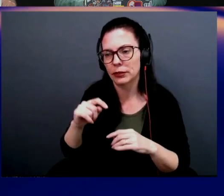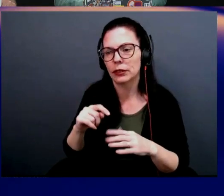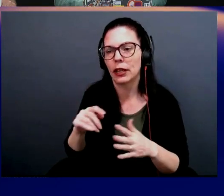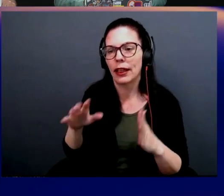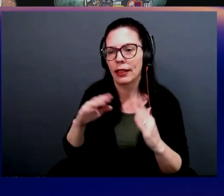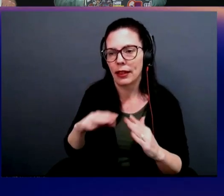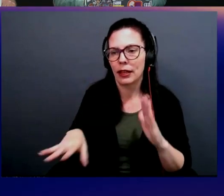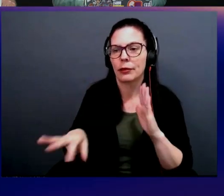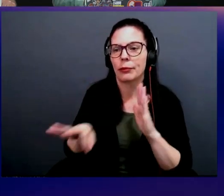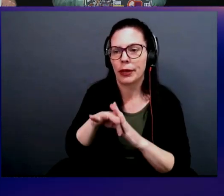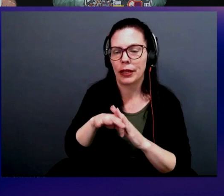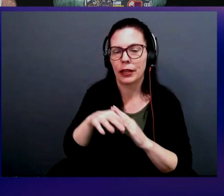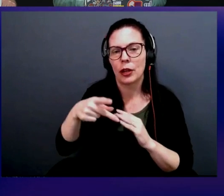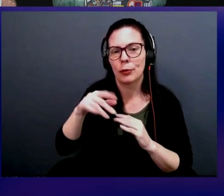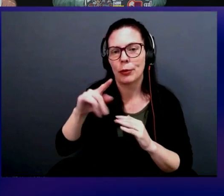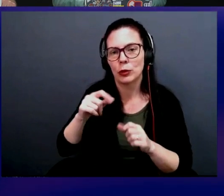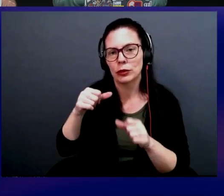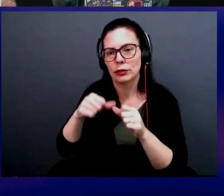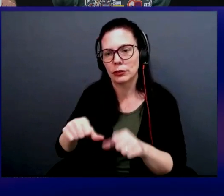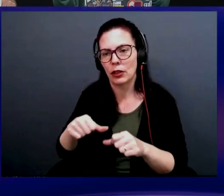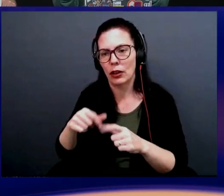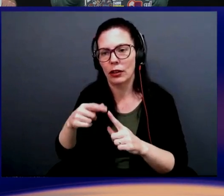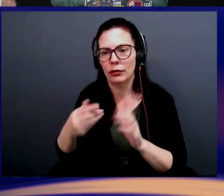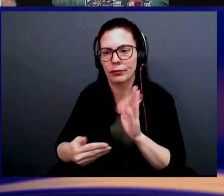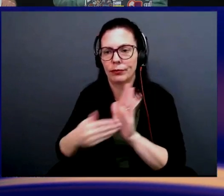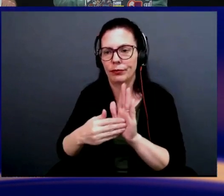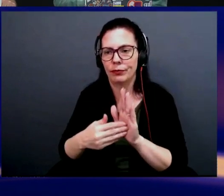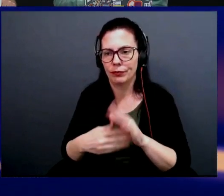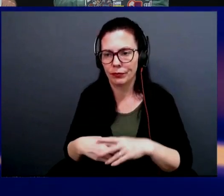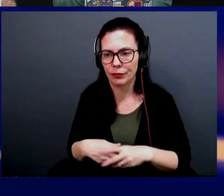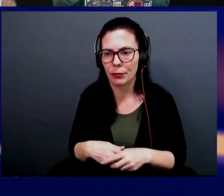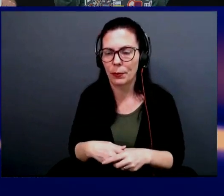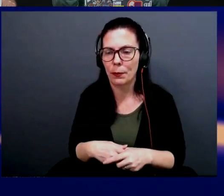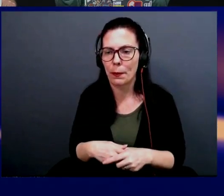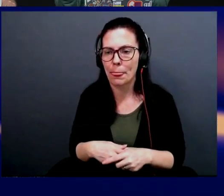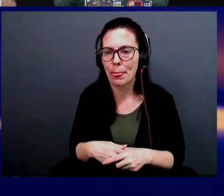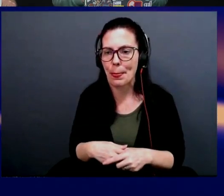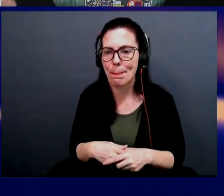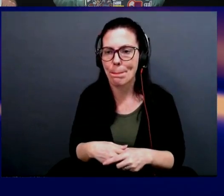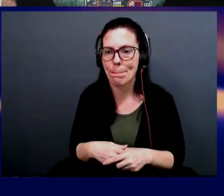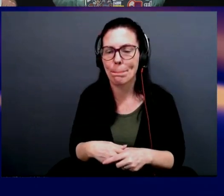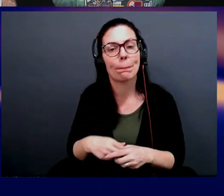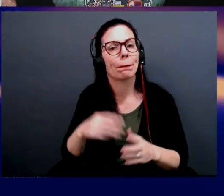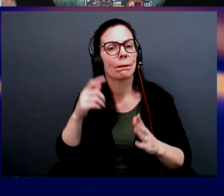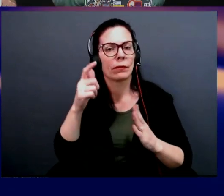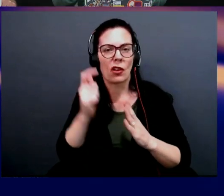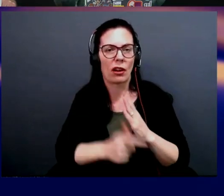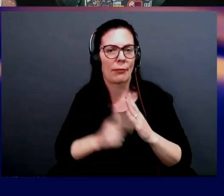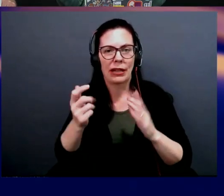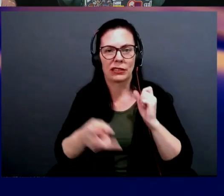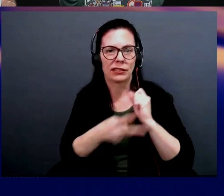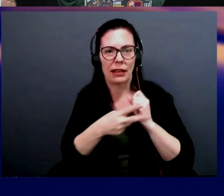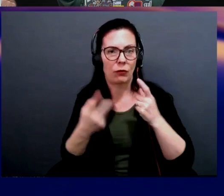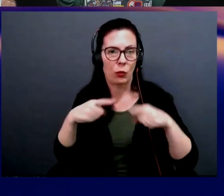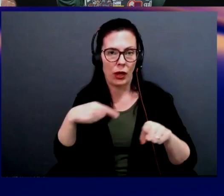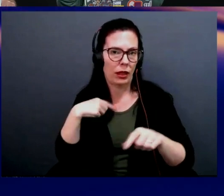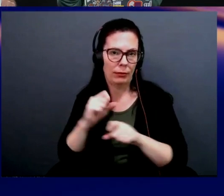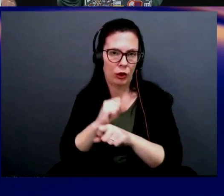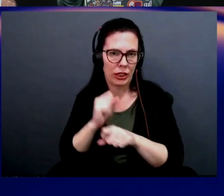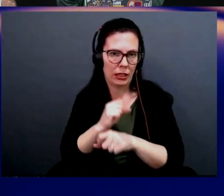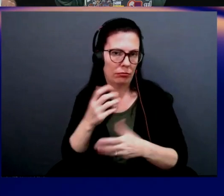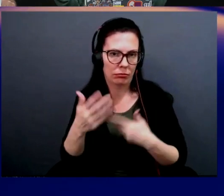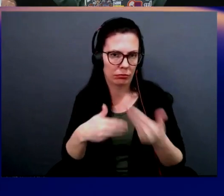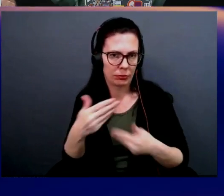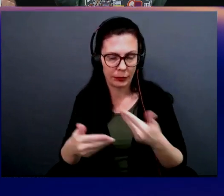and post.profile pic. So now this is automatically being saved as I'm doing all this stuff. So if I want to get this into my